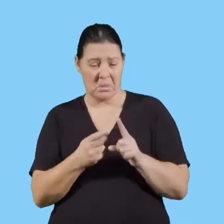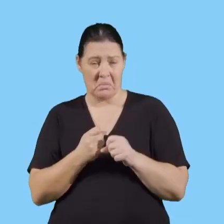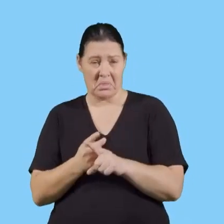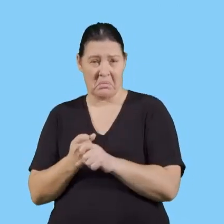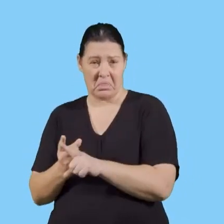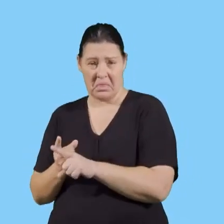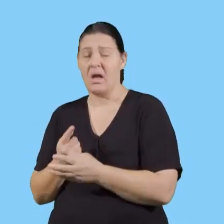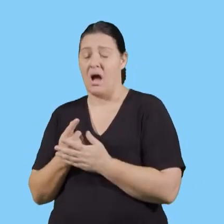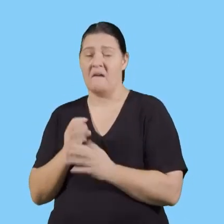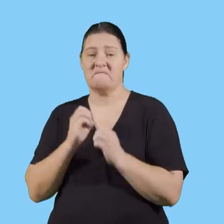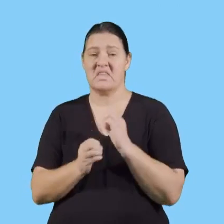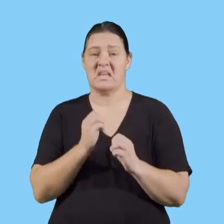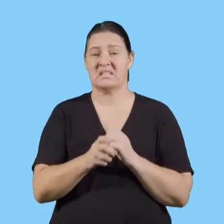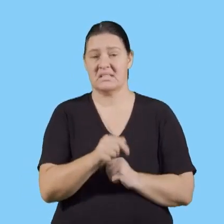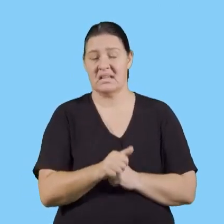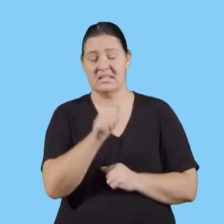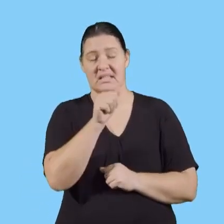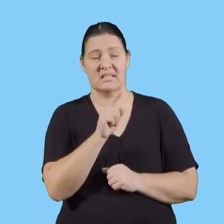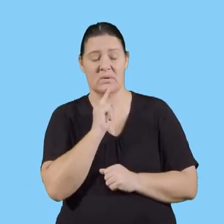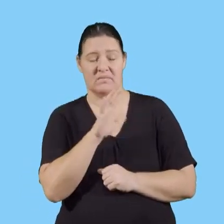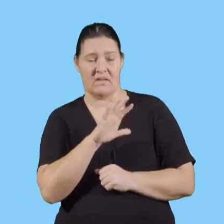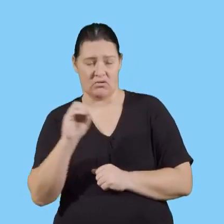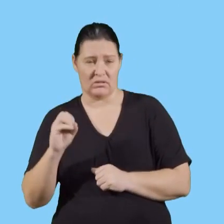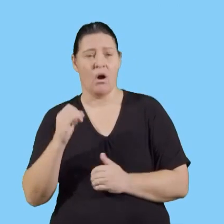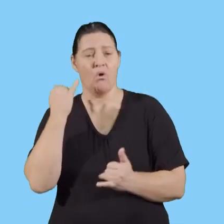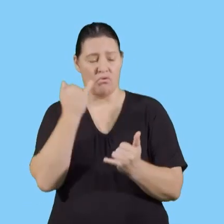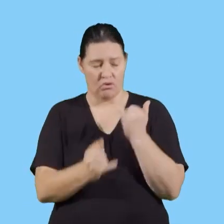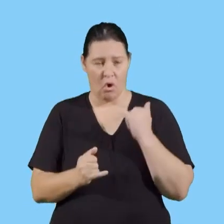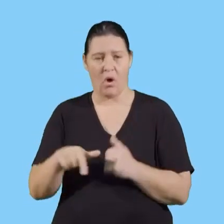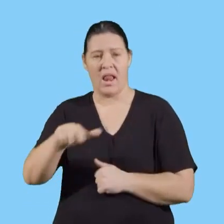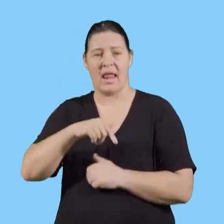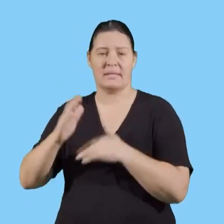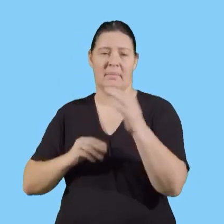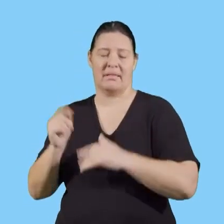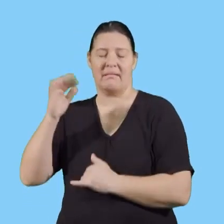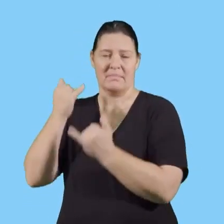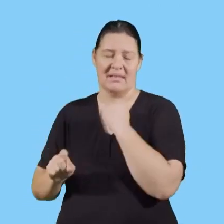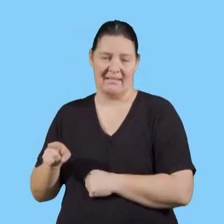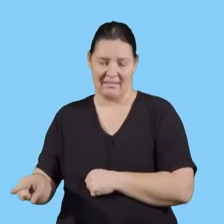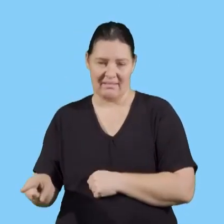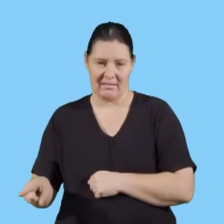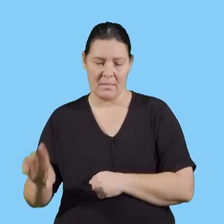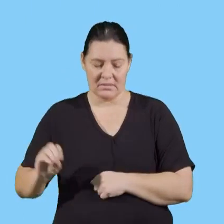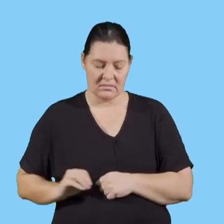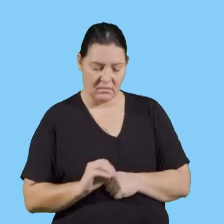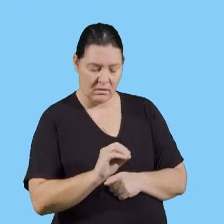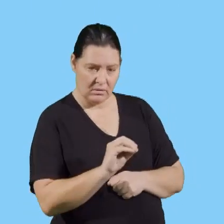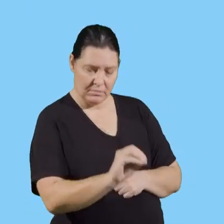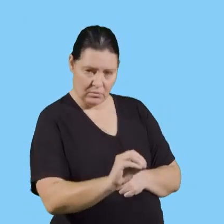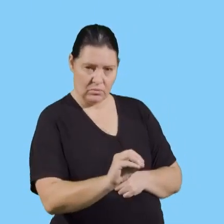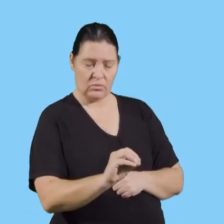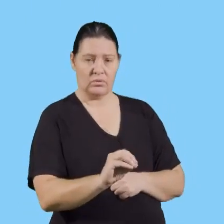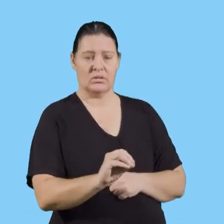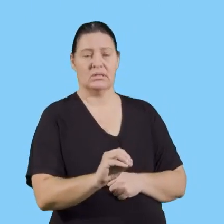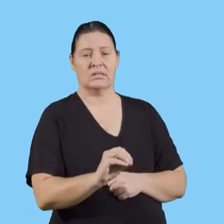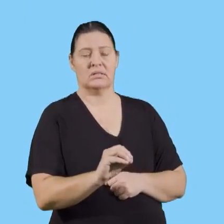6,500. The bookkeeper entered this amount into land and buildings, and this was an error that requires to correct this particular